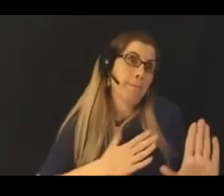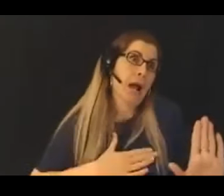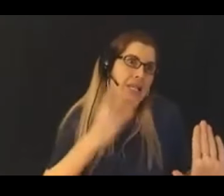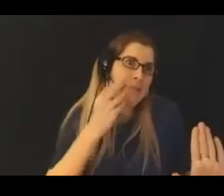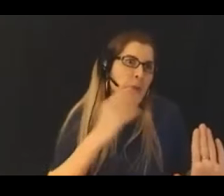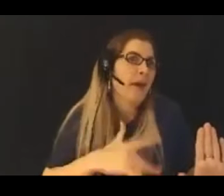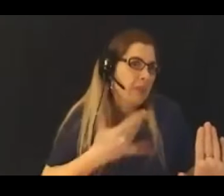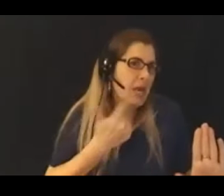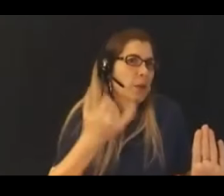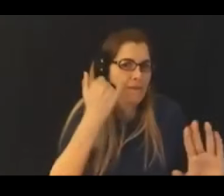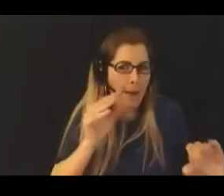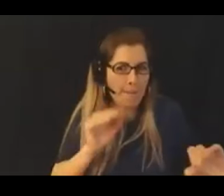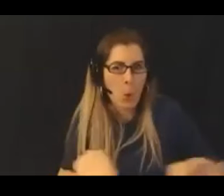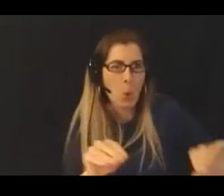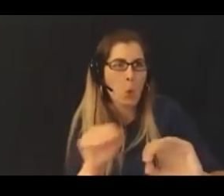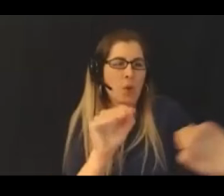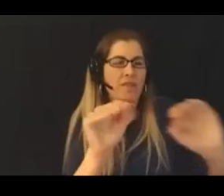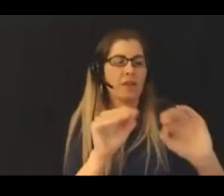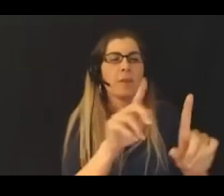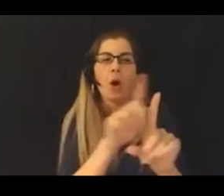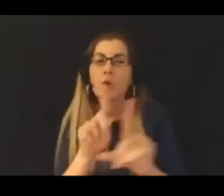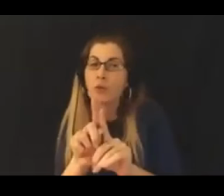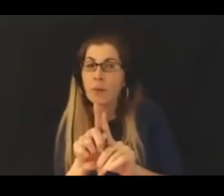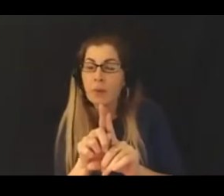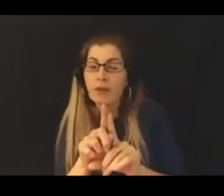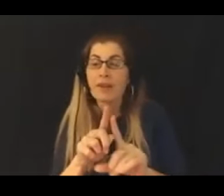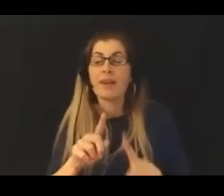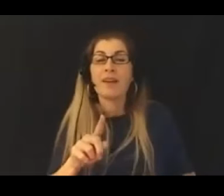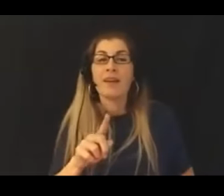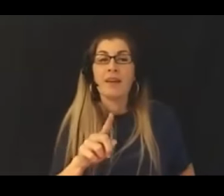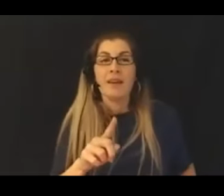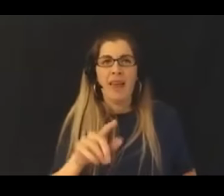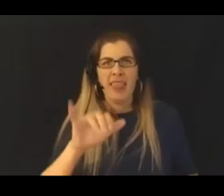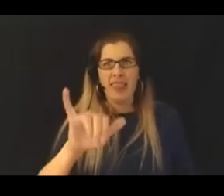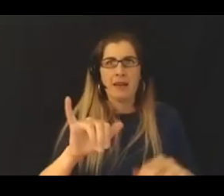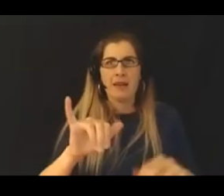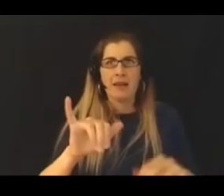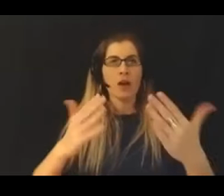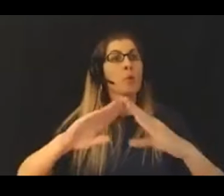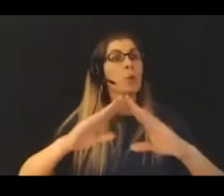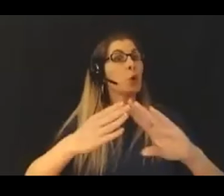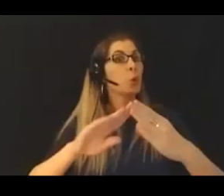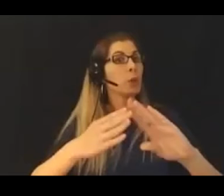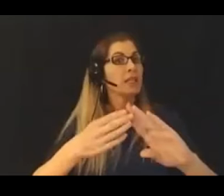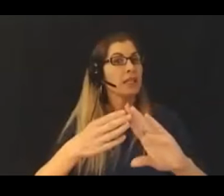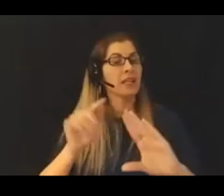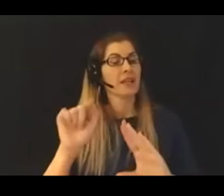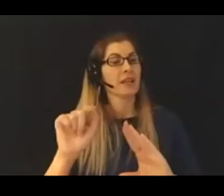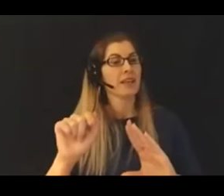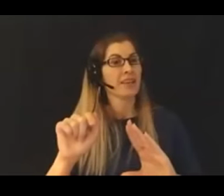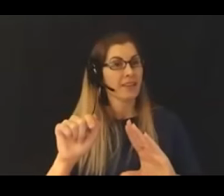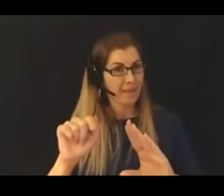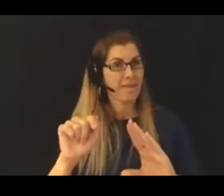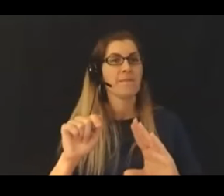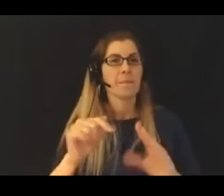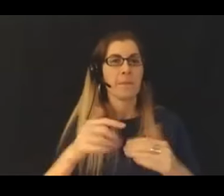right? But the new thing for me is that, this community piece comes on board, and that the